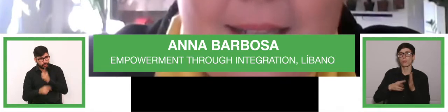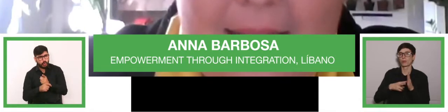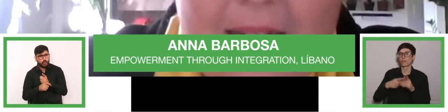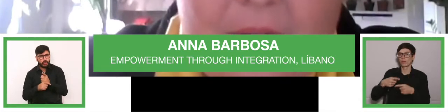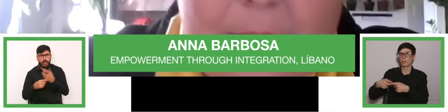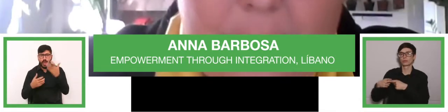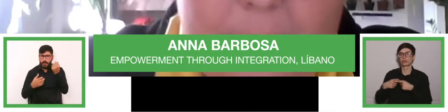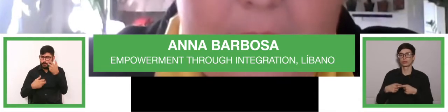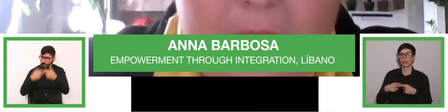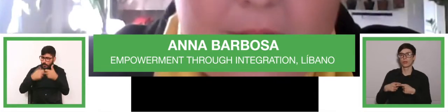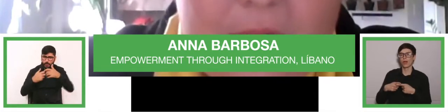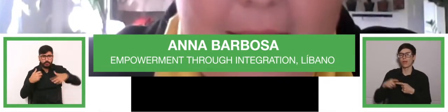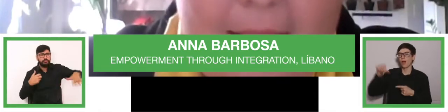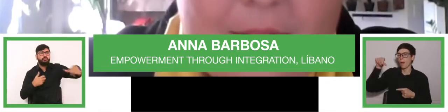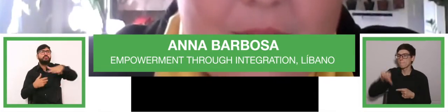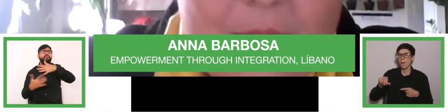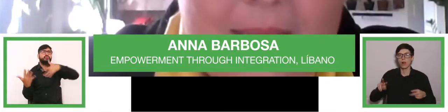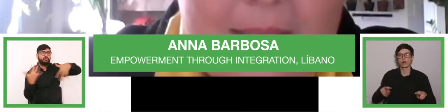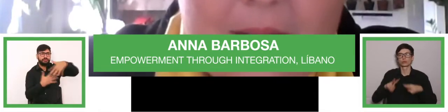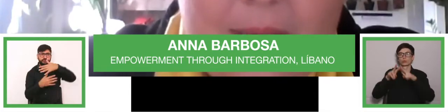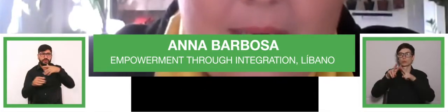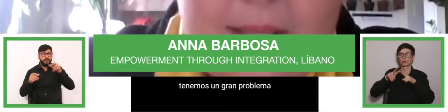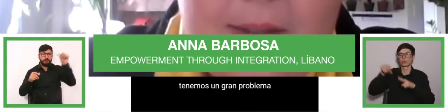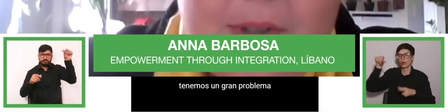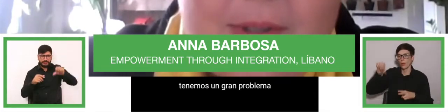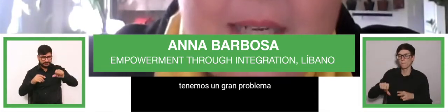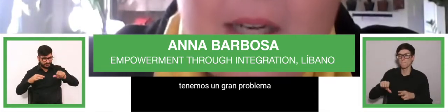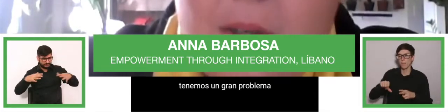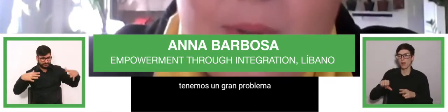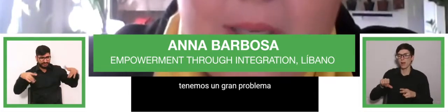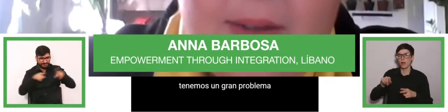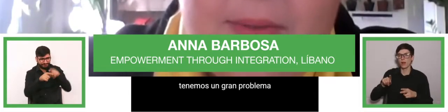the lack of appropriate knowledge on how to integrate